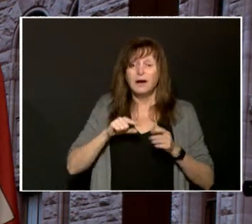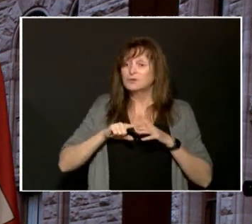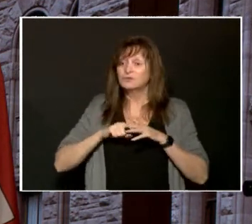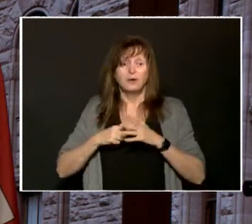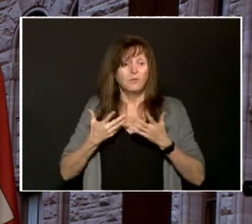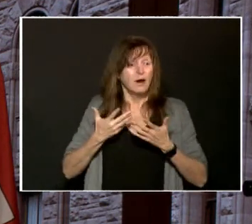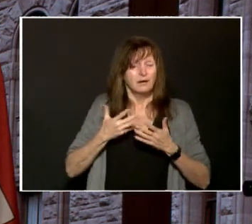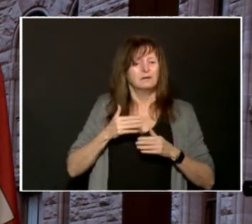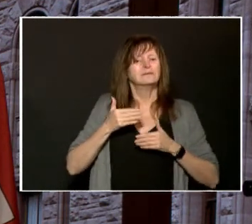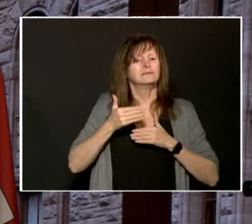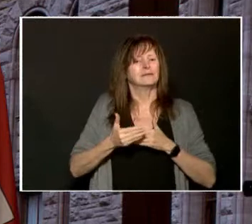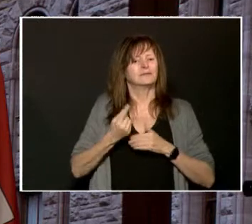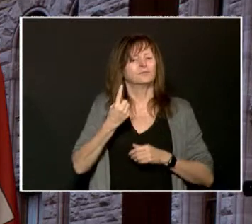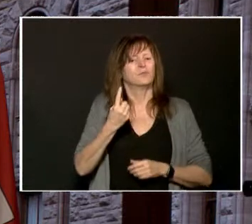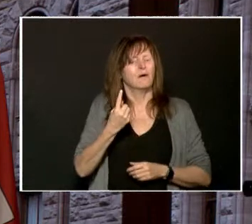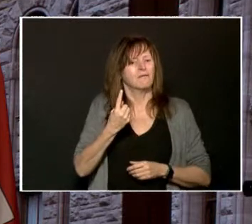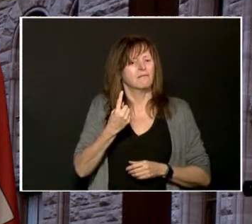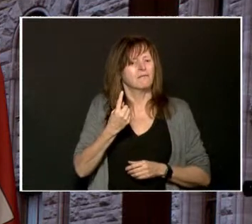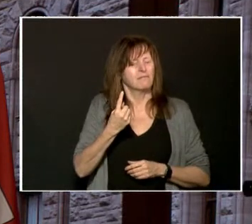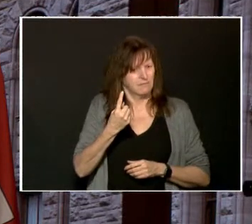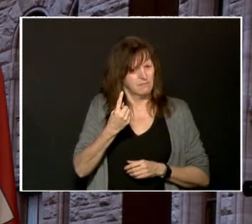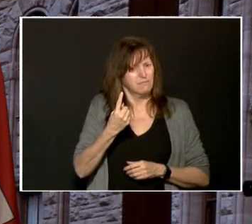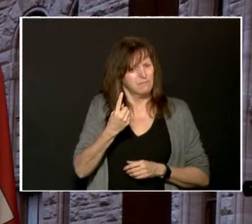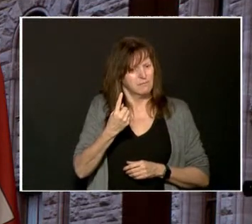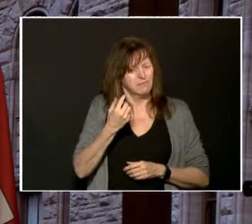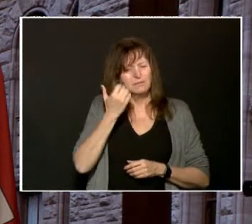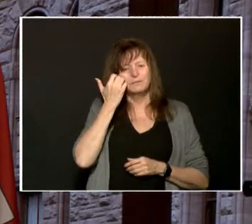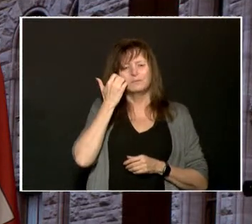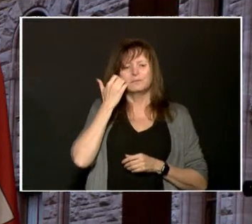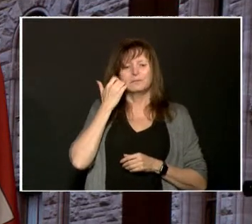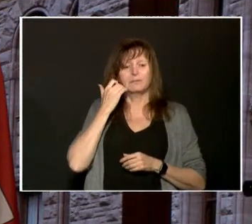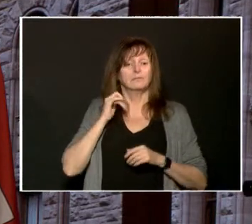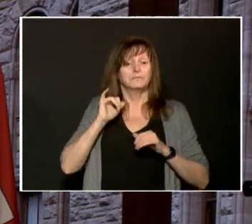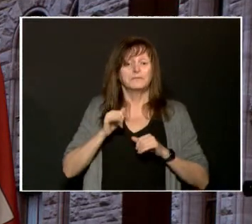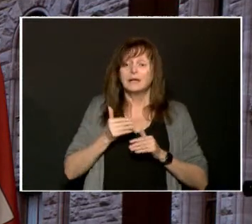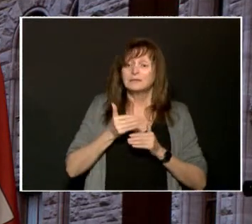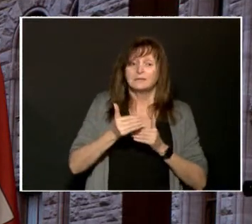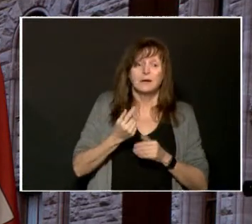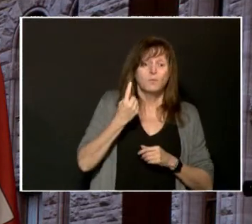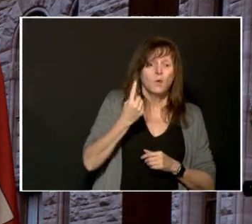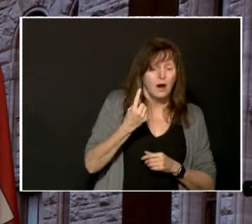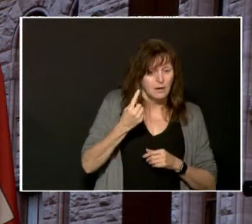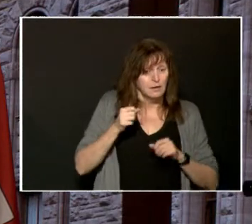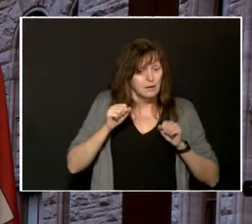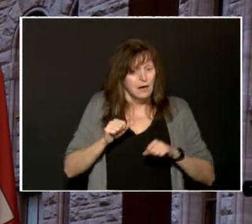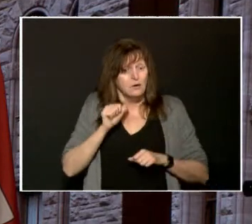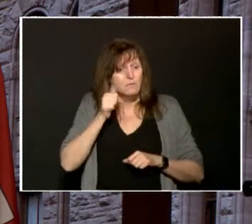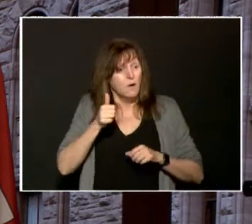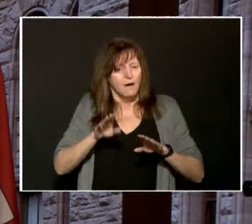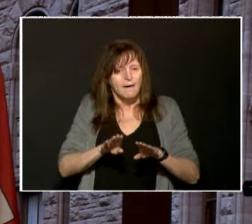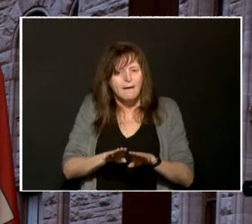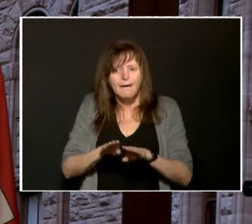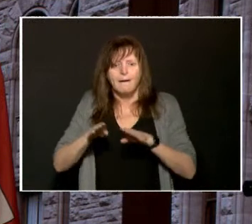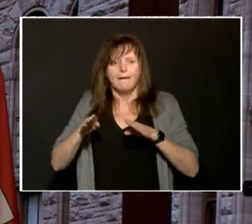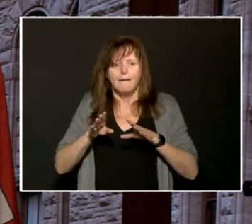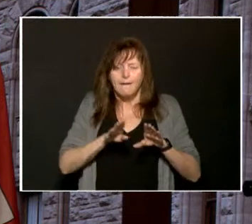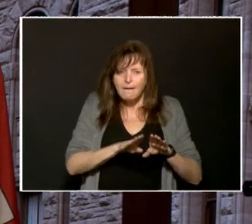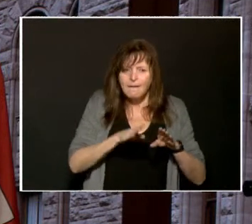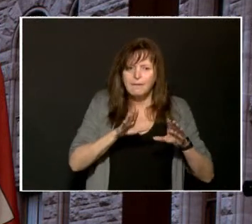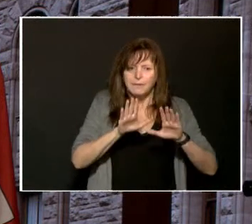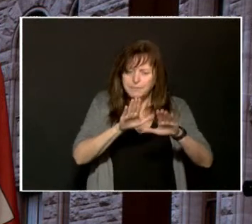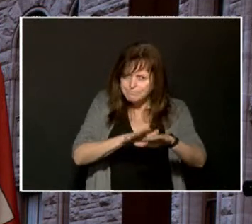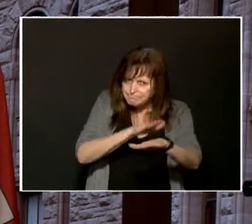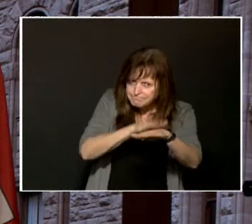And while we may have reached the point where we can enter step 1, I do want to take this opportunity to remind everyone that we